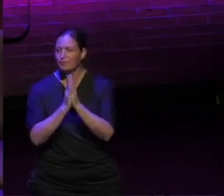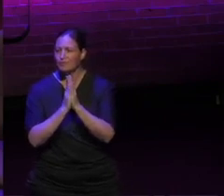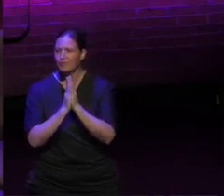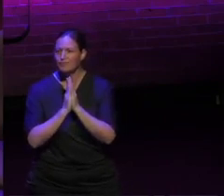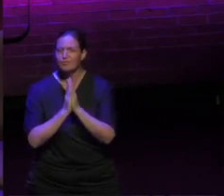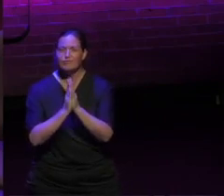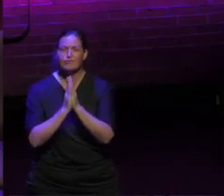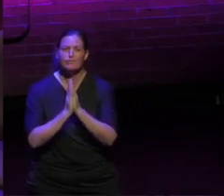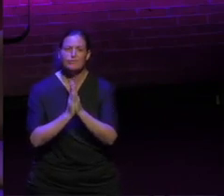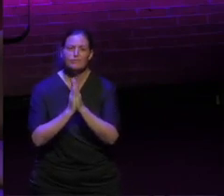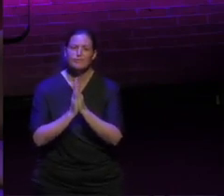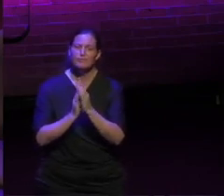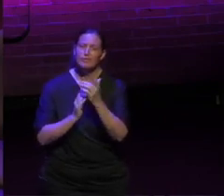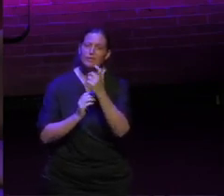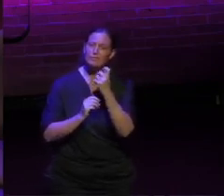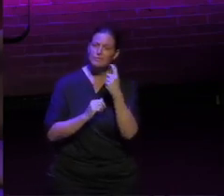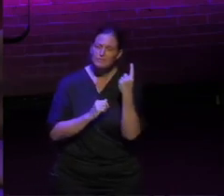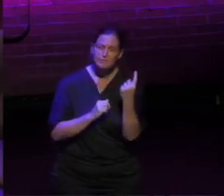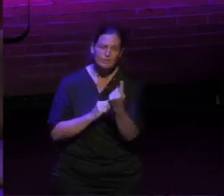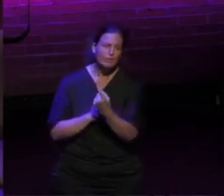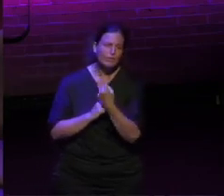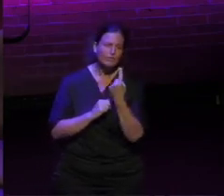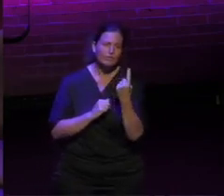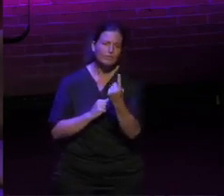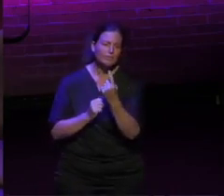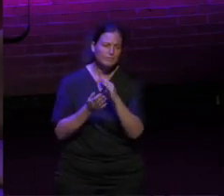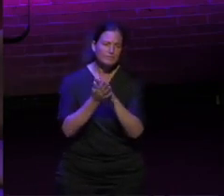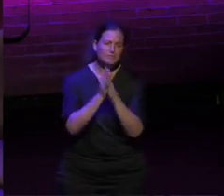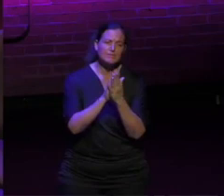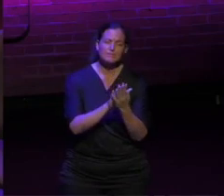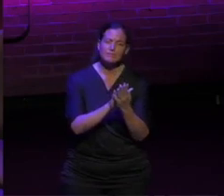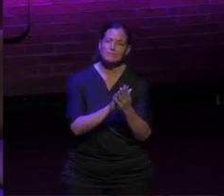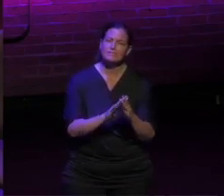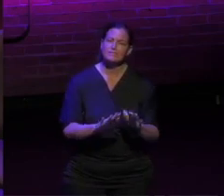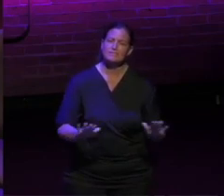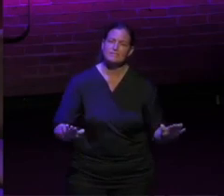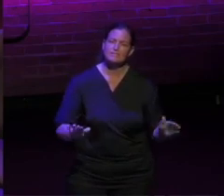prayer, 'cause there's always solace